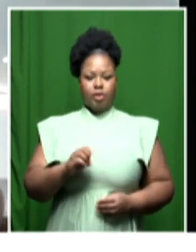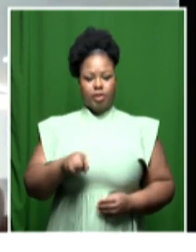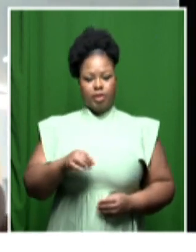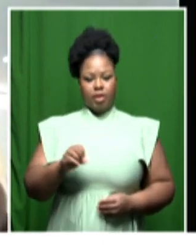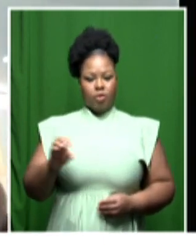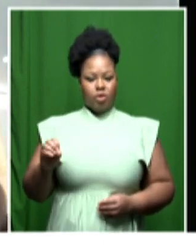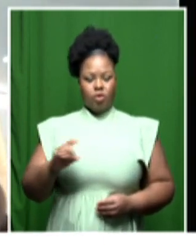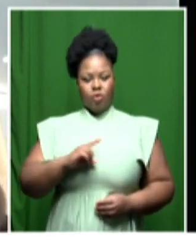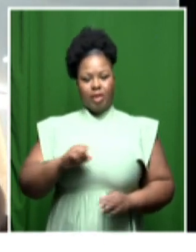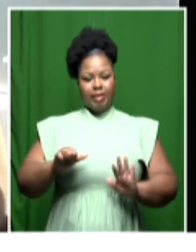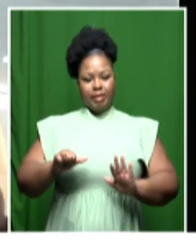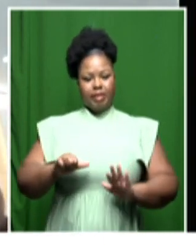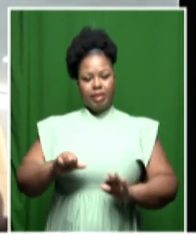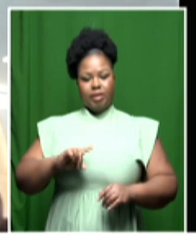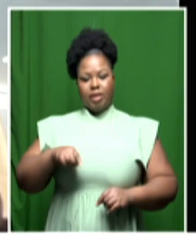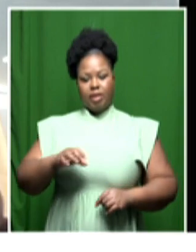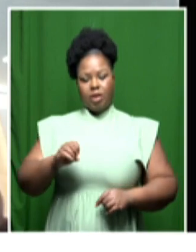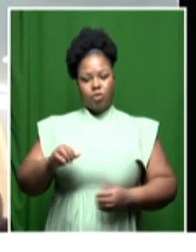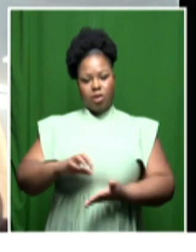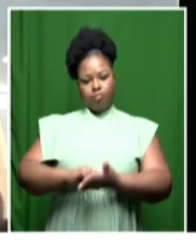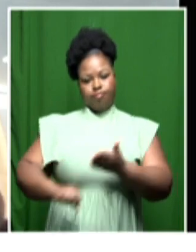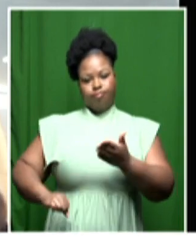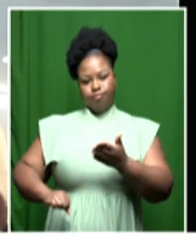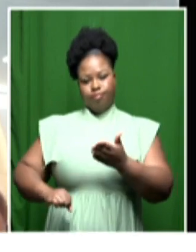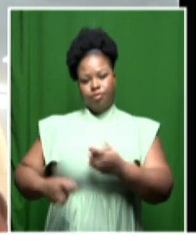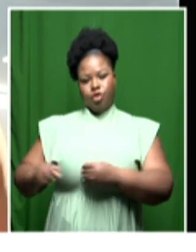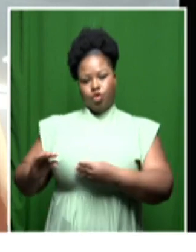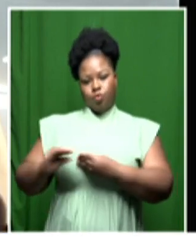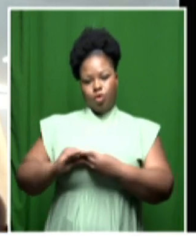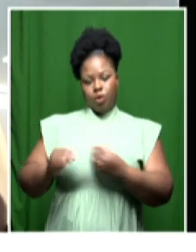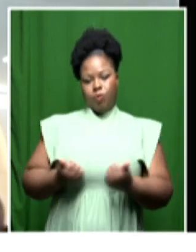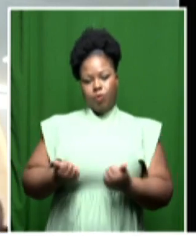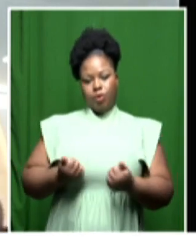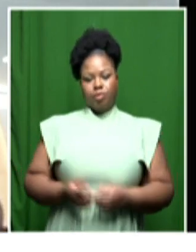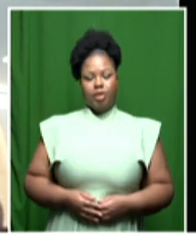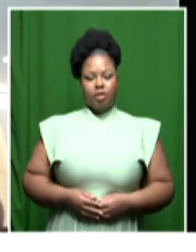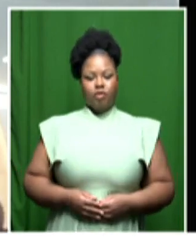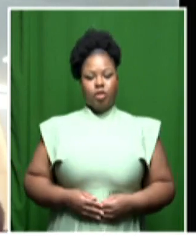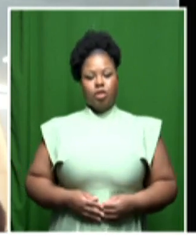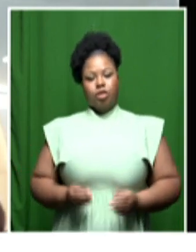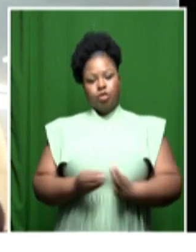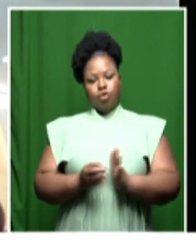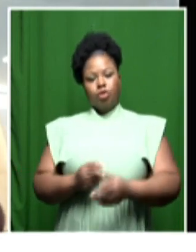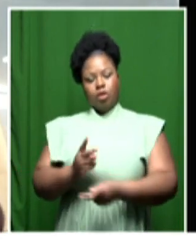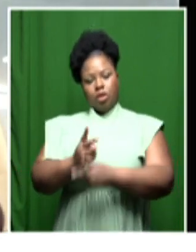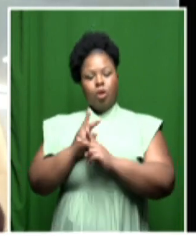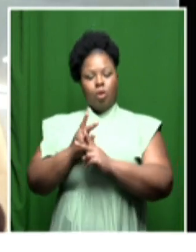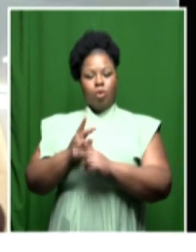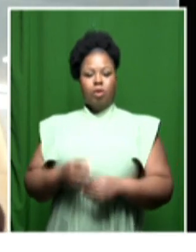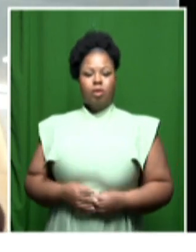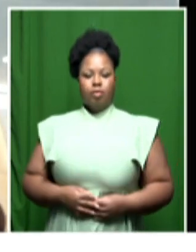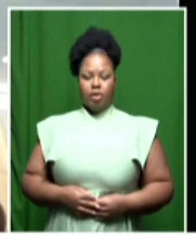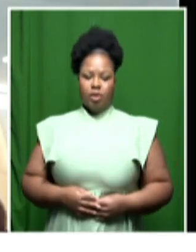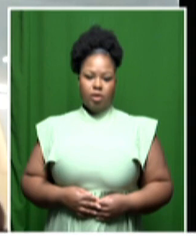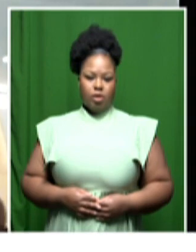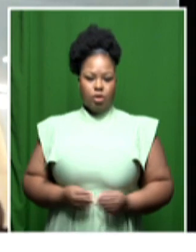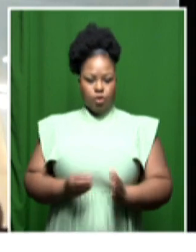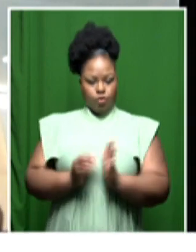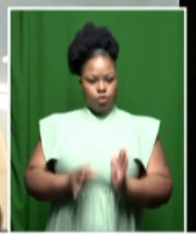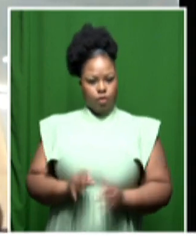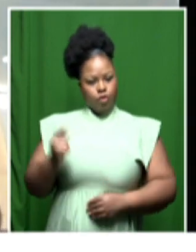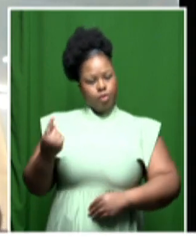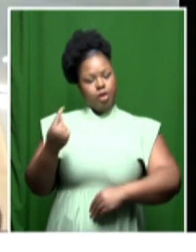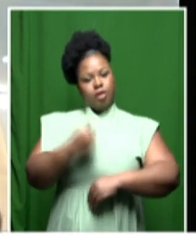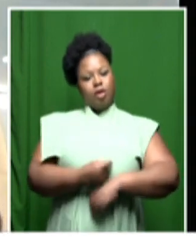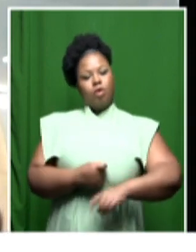we take away the 6,000 that the sponsor already paid. And it's different from a student loan, because a student loan, the student from day one